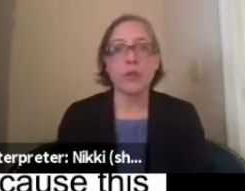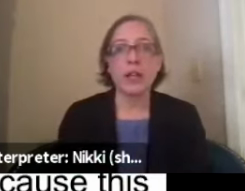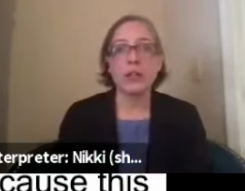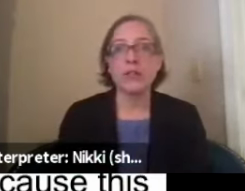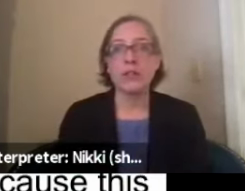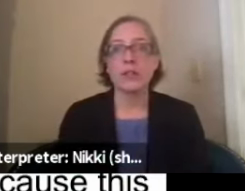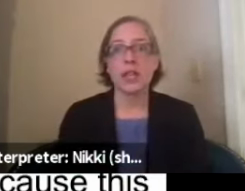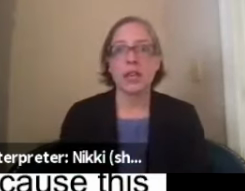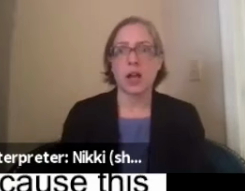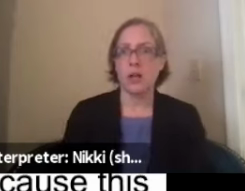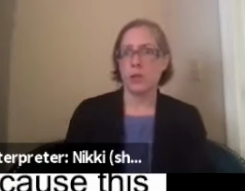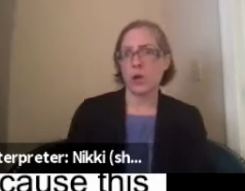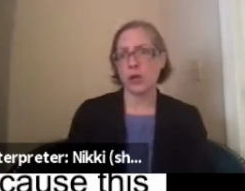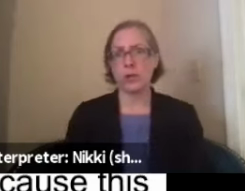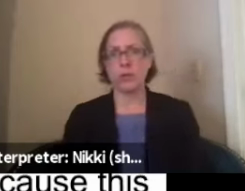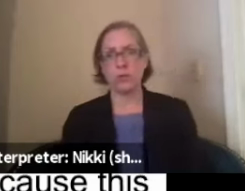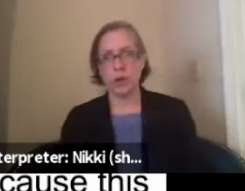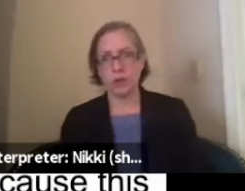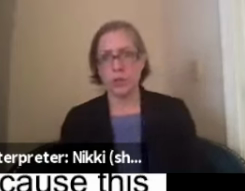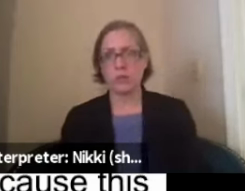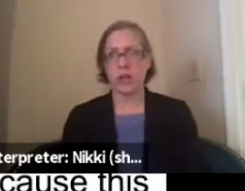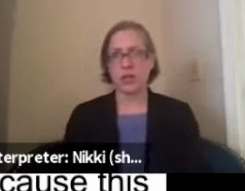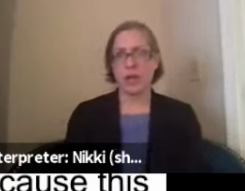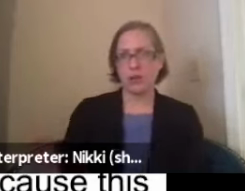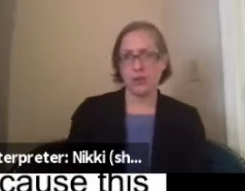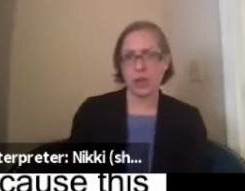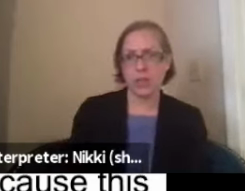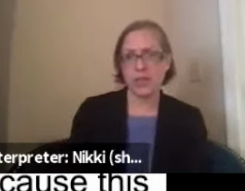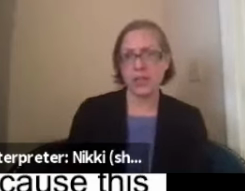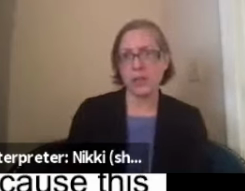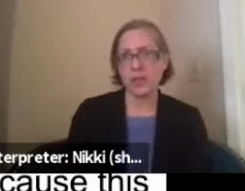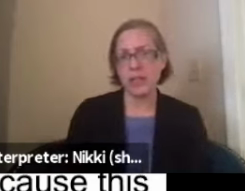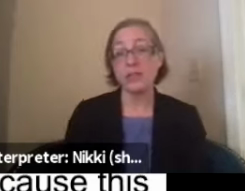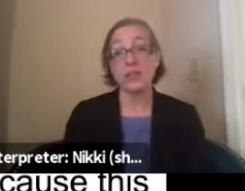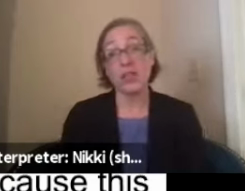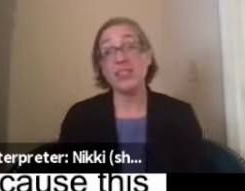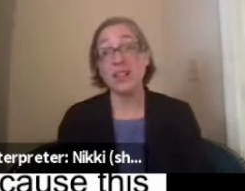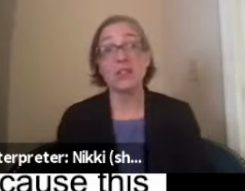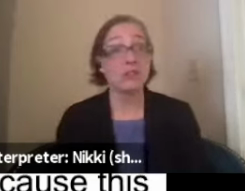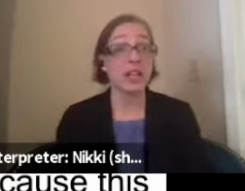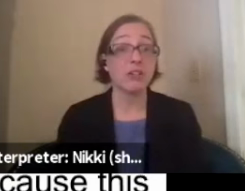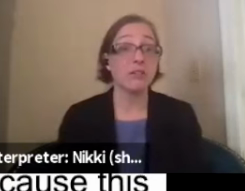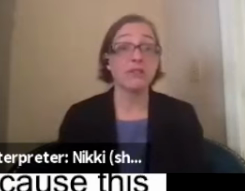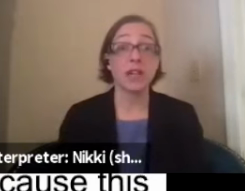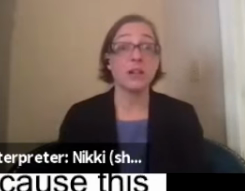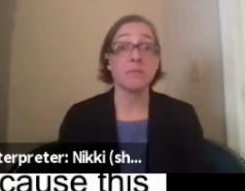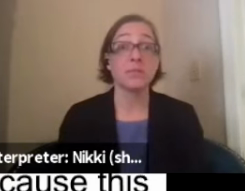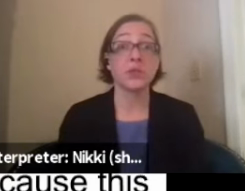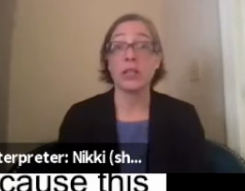the provider feels like I'm the one who knows what I'm talking about and you come in telling me things. So that's another layer